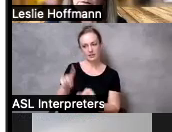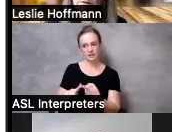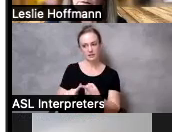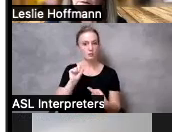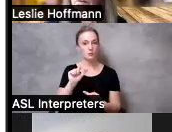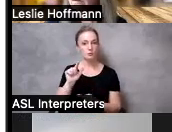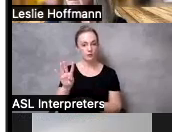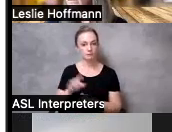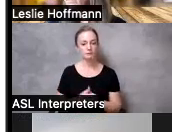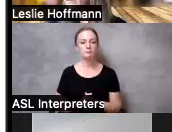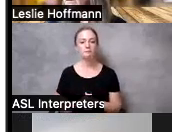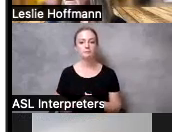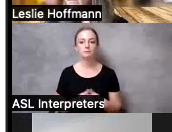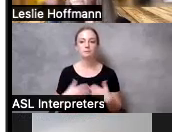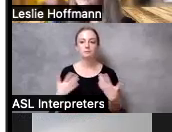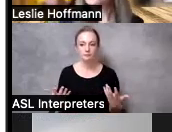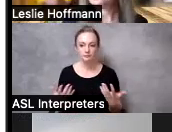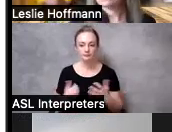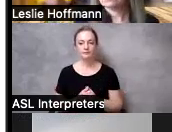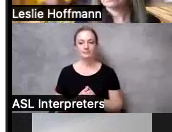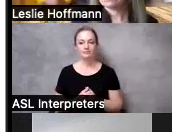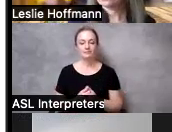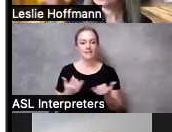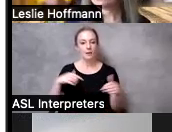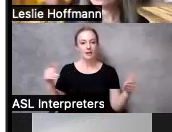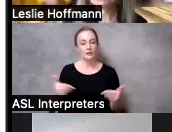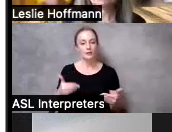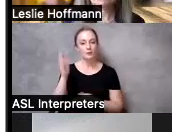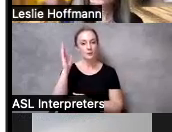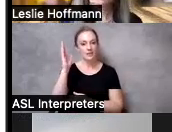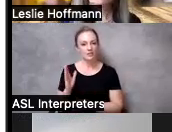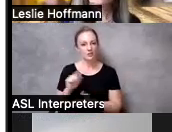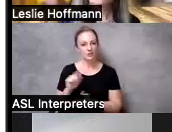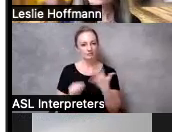2024. So now I get to introduce our presenters.